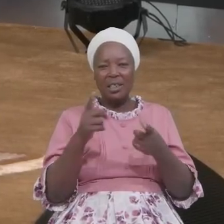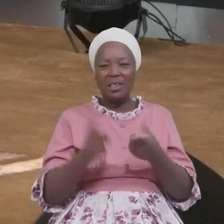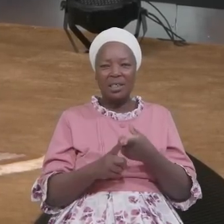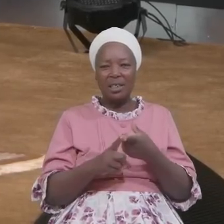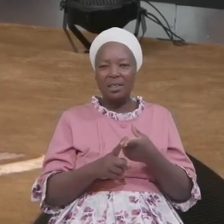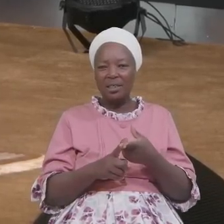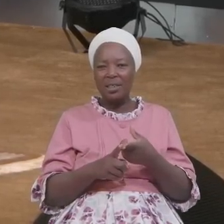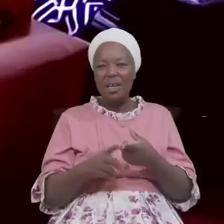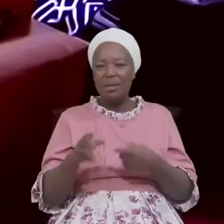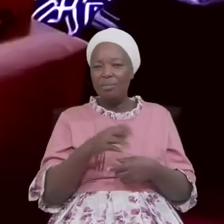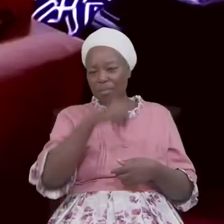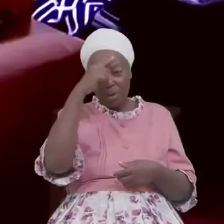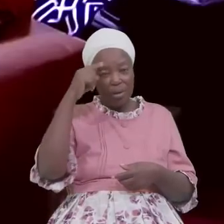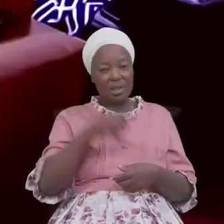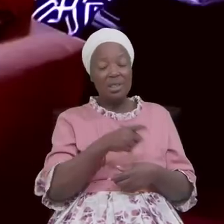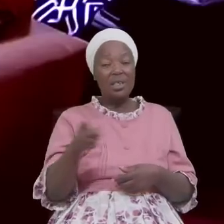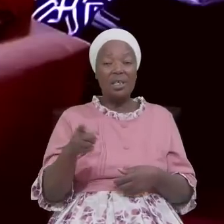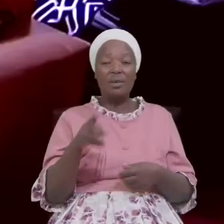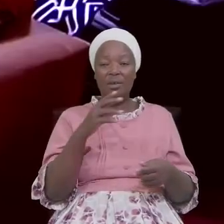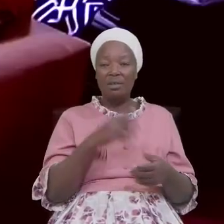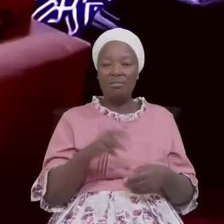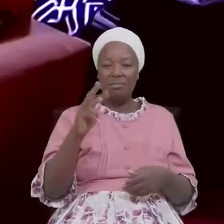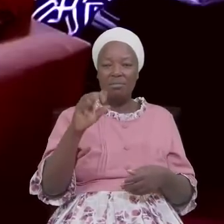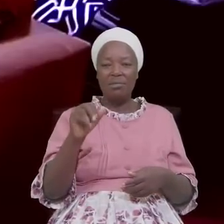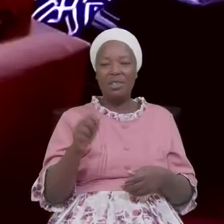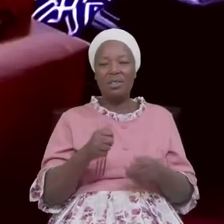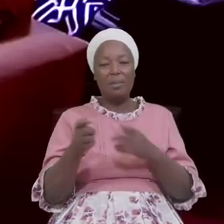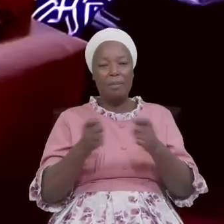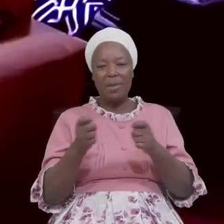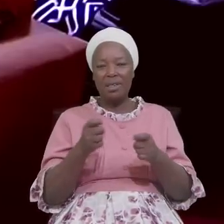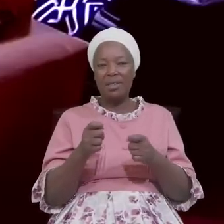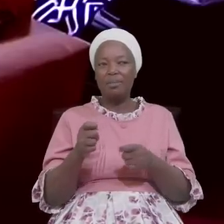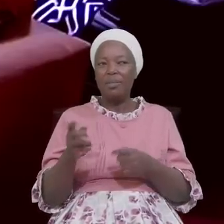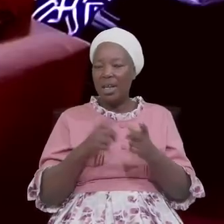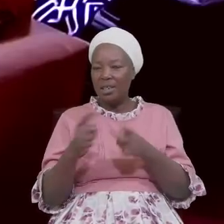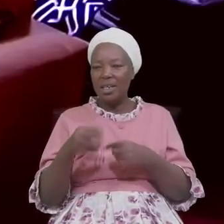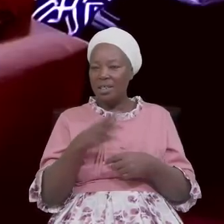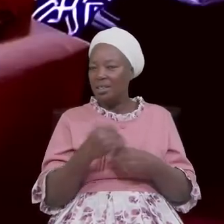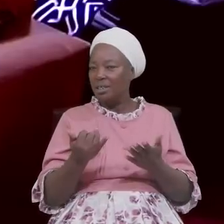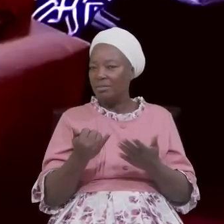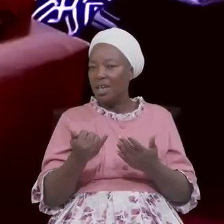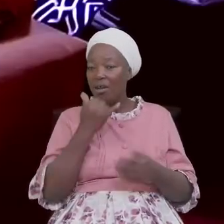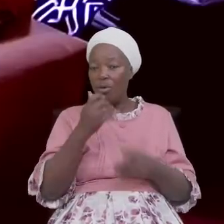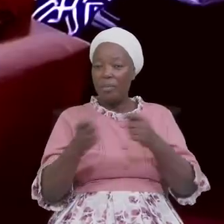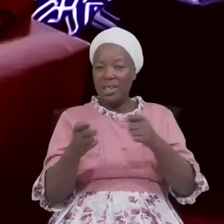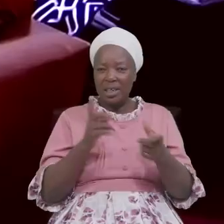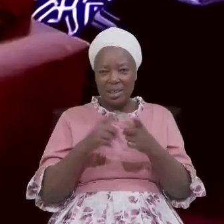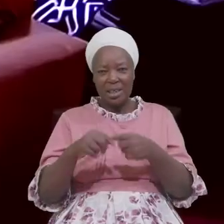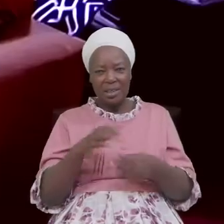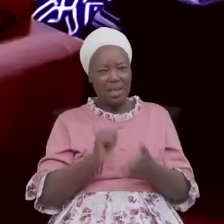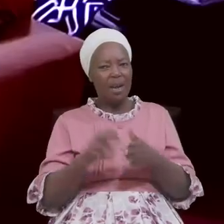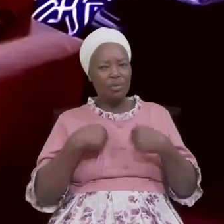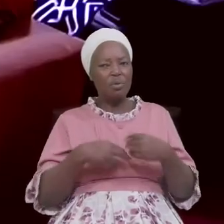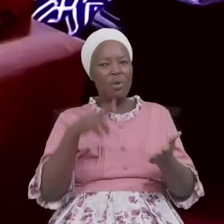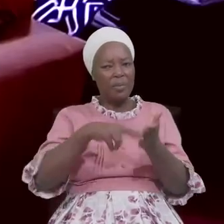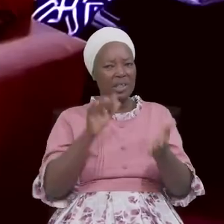they mismanaged. And then in repeating that class, that